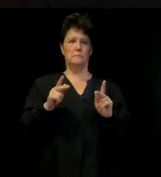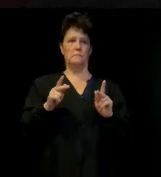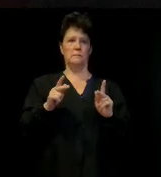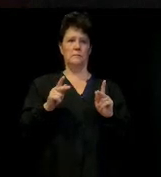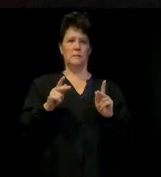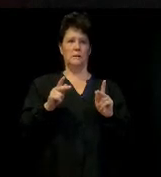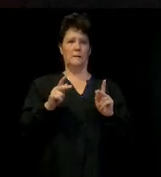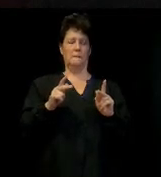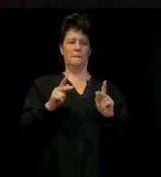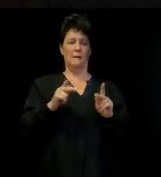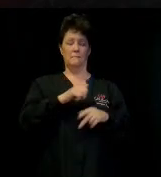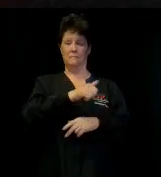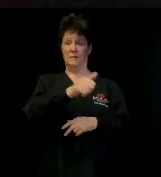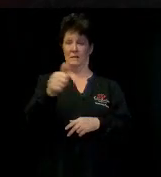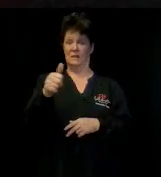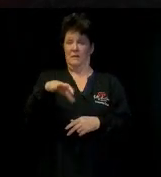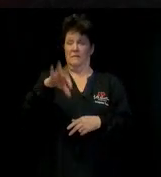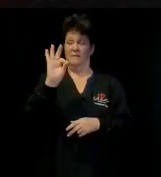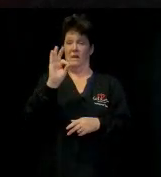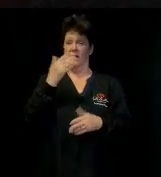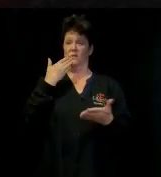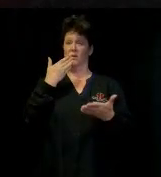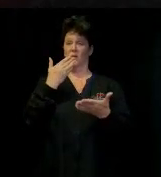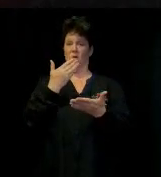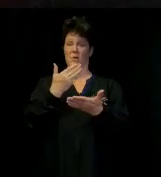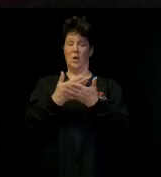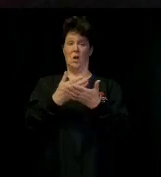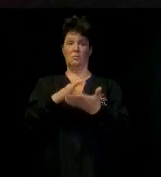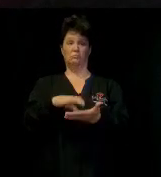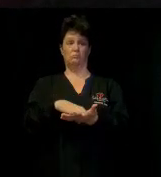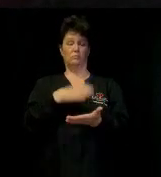way prosperous, and then you will have good success.